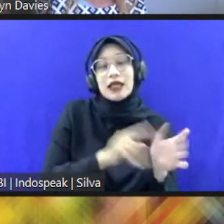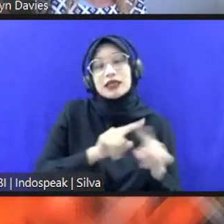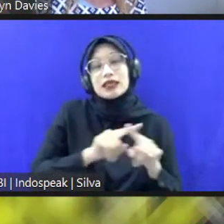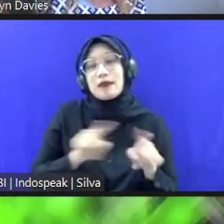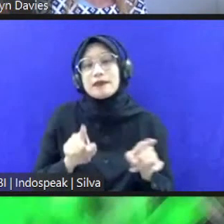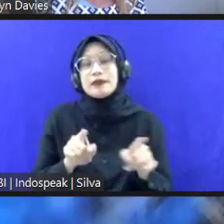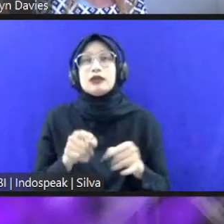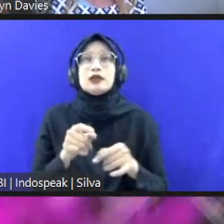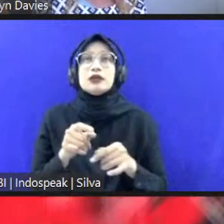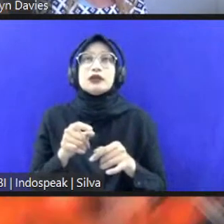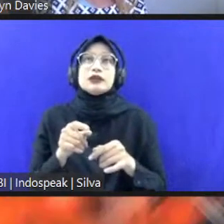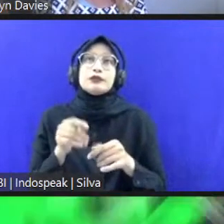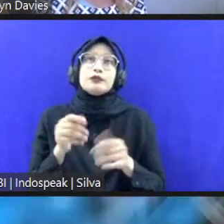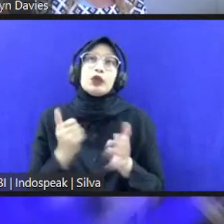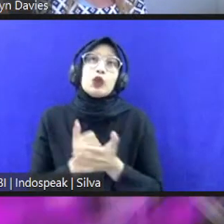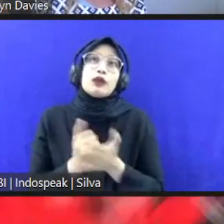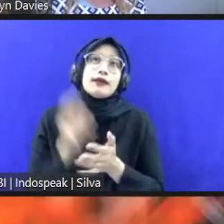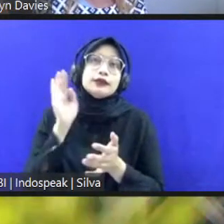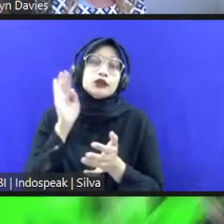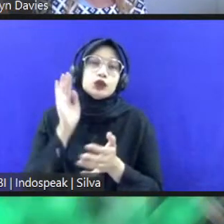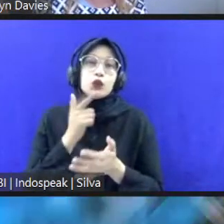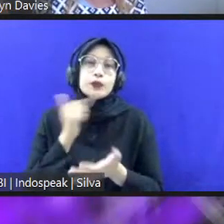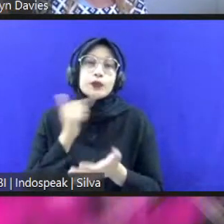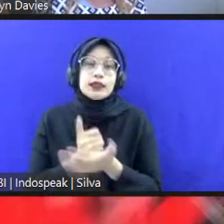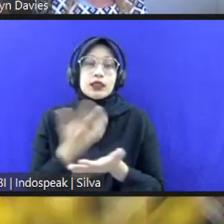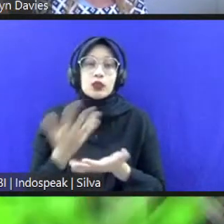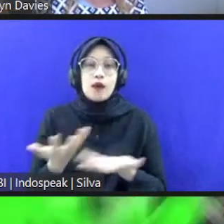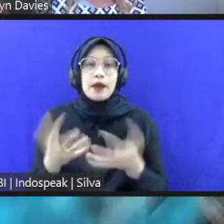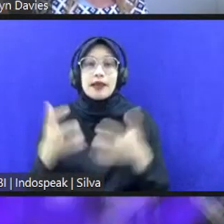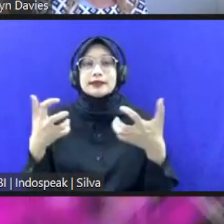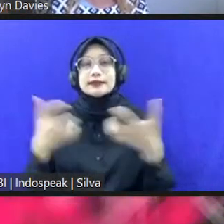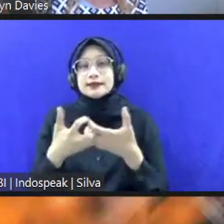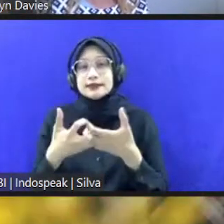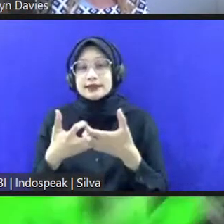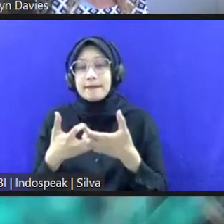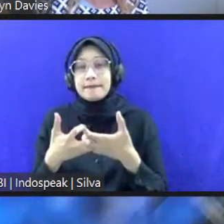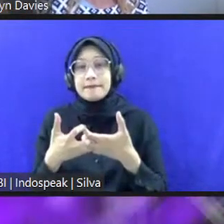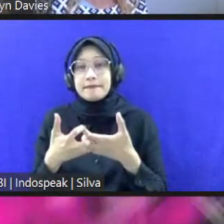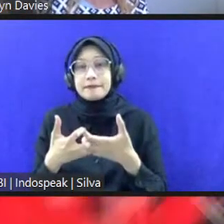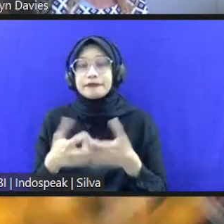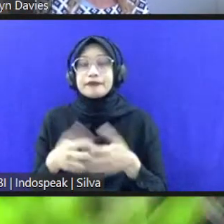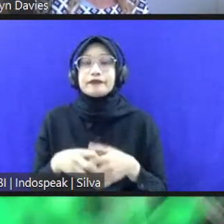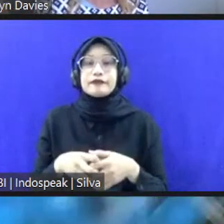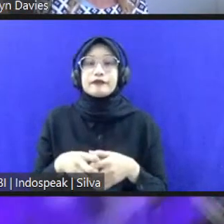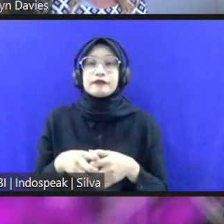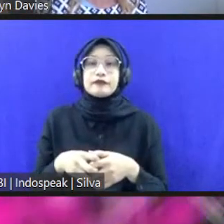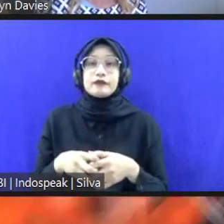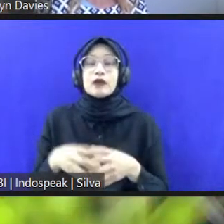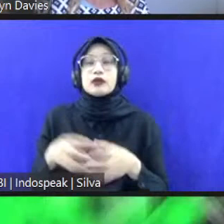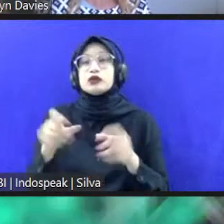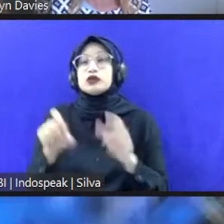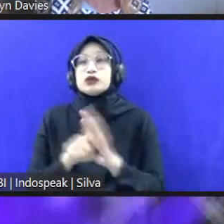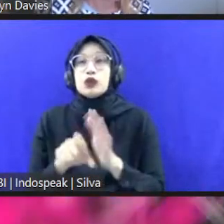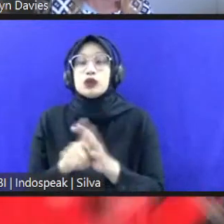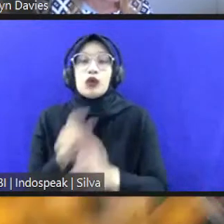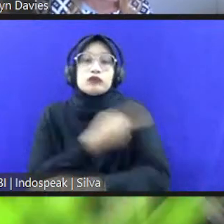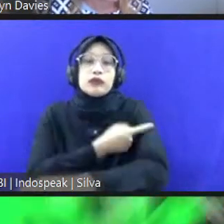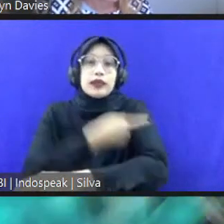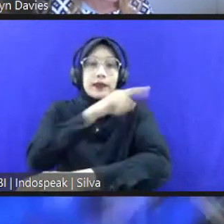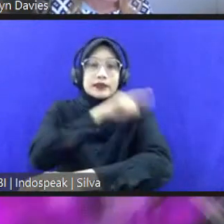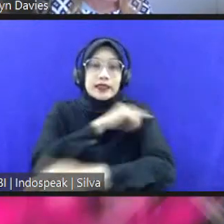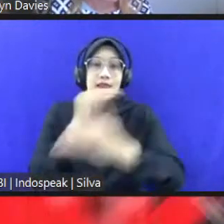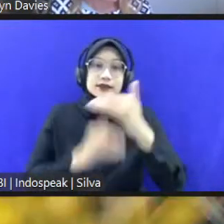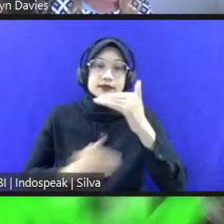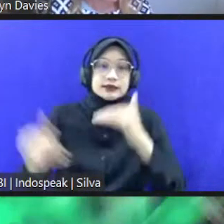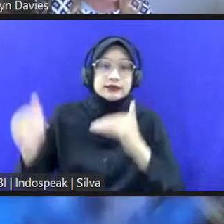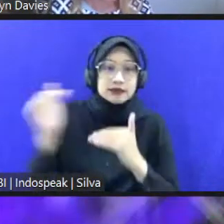systems issue. So I think donor agencies, technical capacity improvement would be one way to